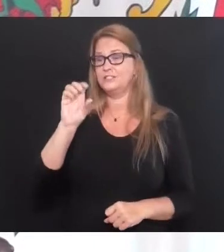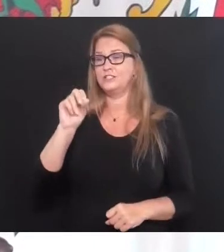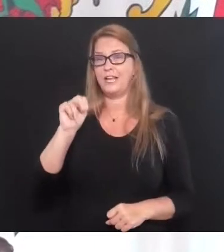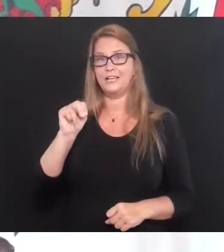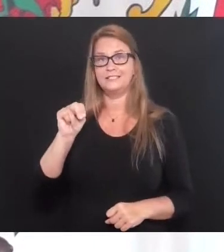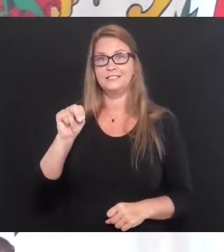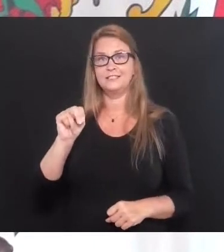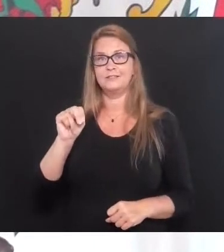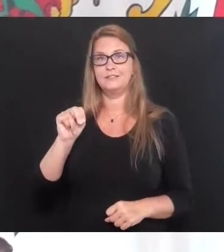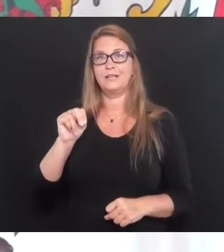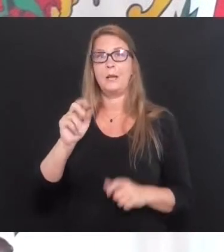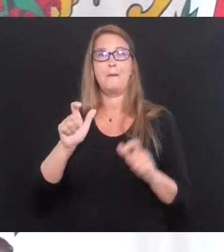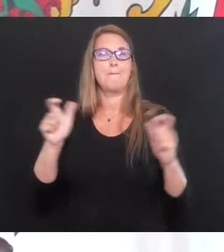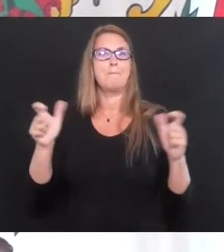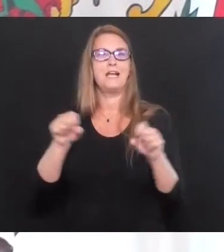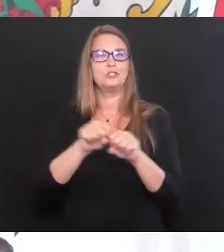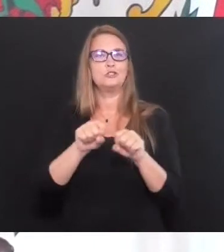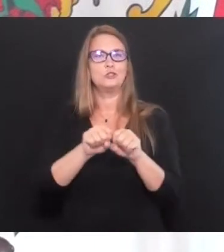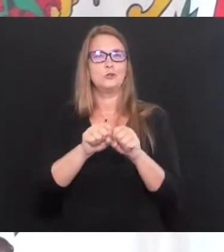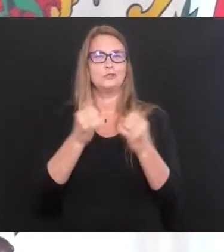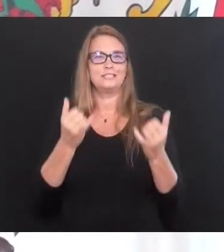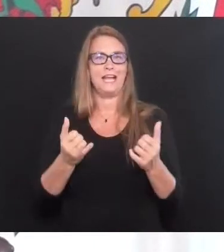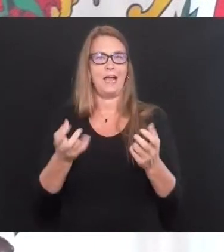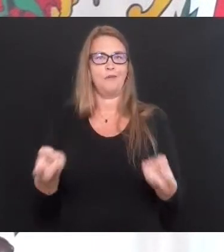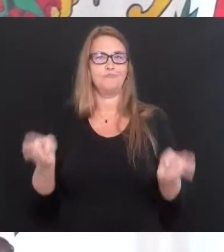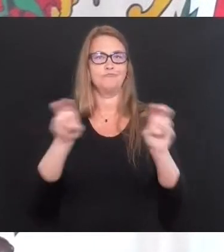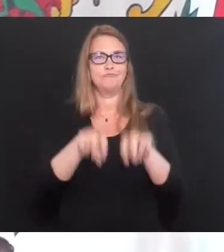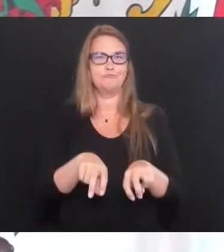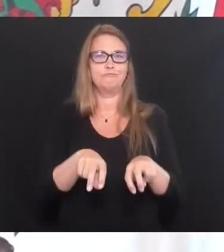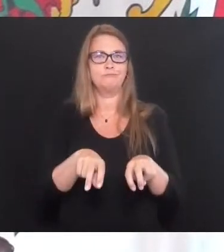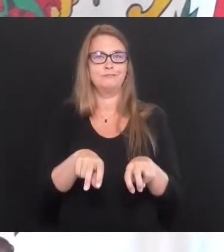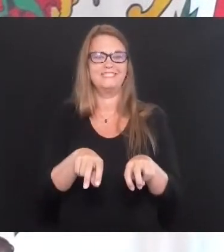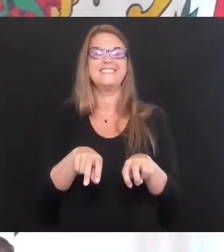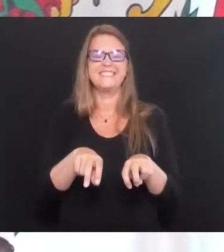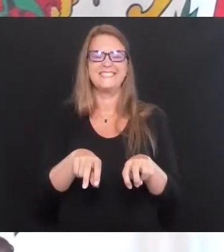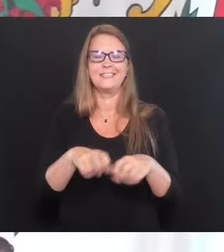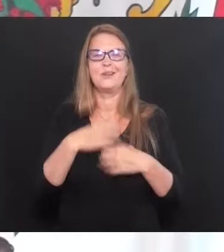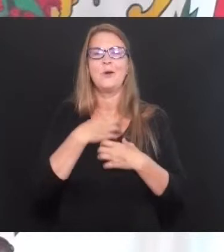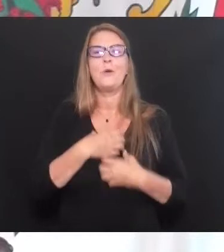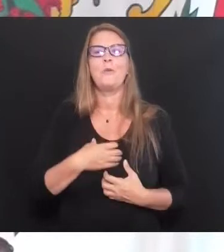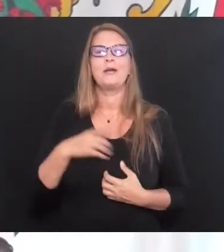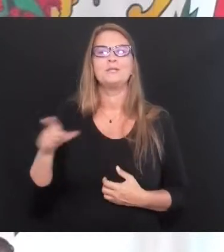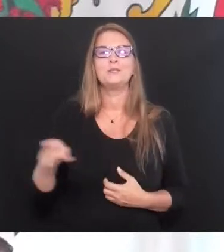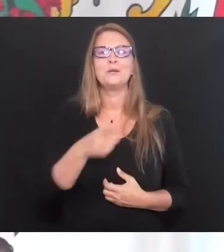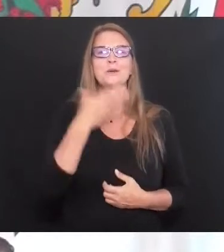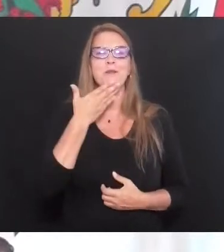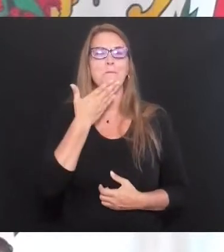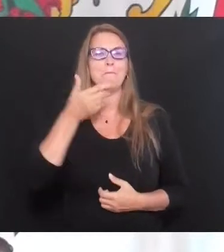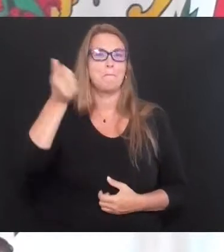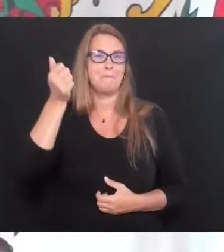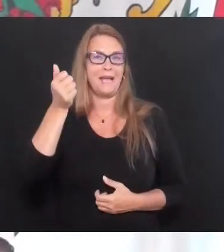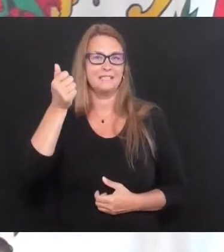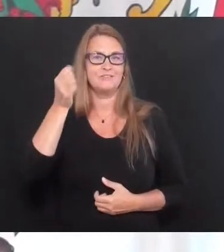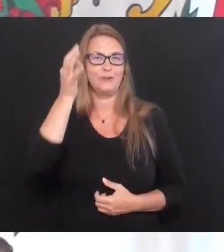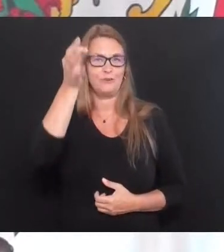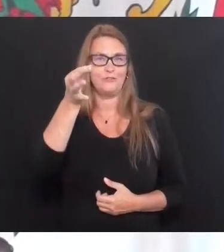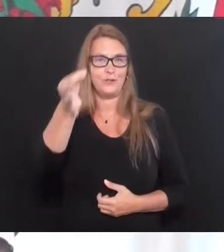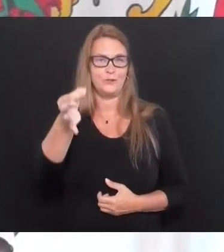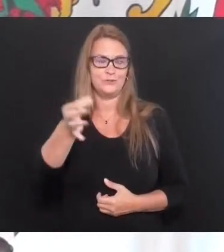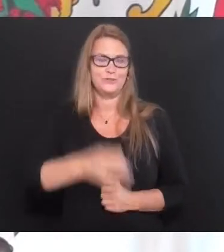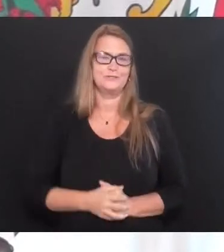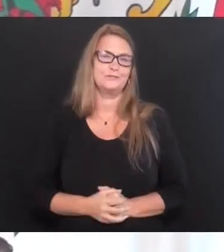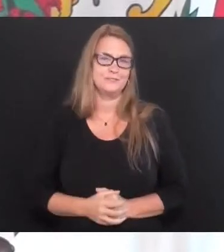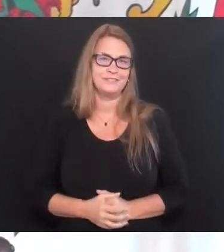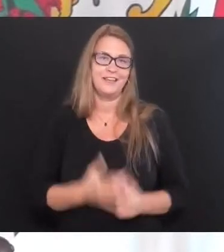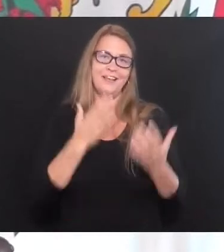big shoes to fill, and we wish you the best and everything, and we're going to keep moving absolutely north. So